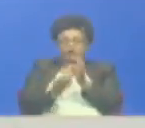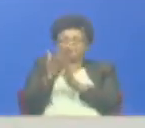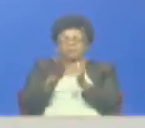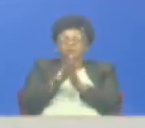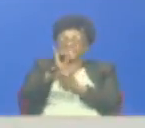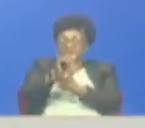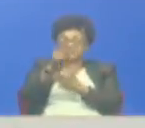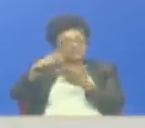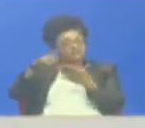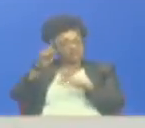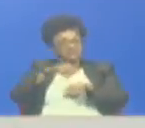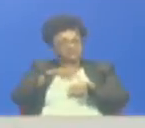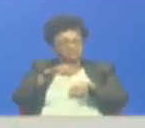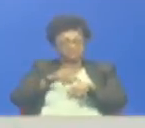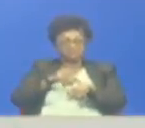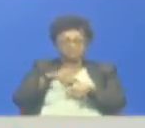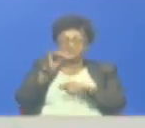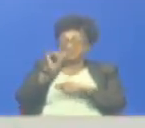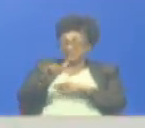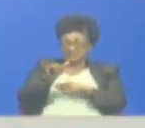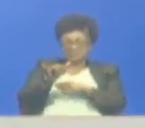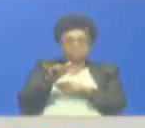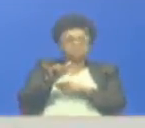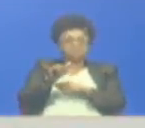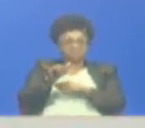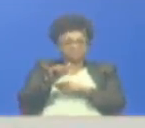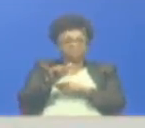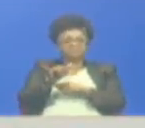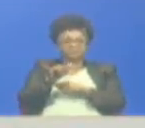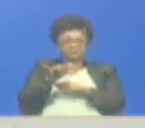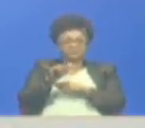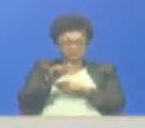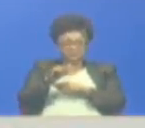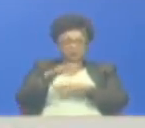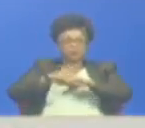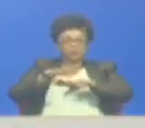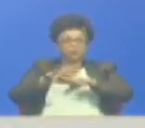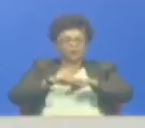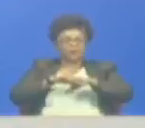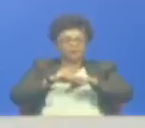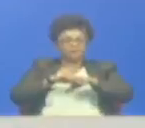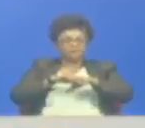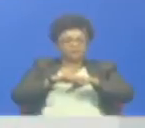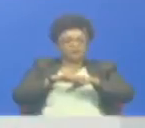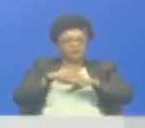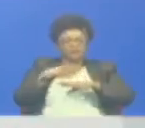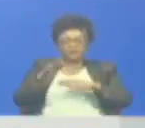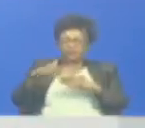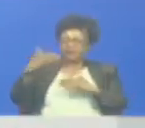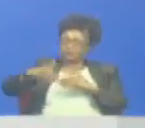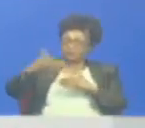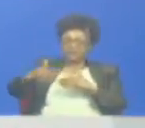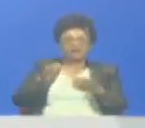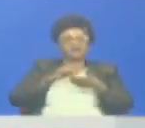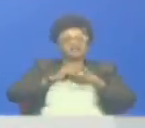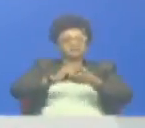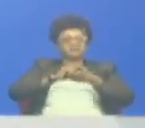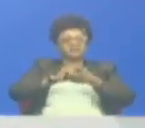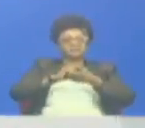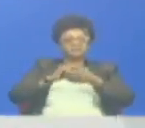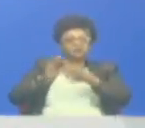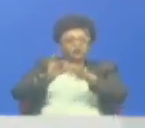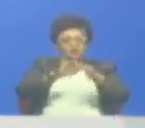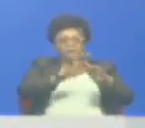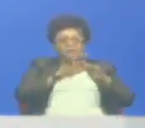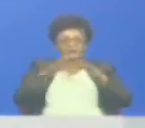time, and it's a step beyond the ordinary boundaries of routine engagement. A collaboration team from the School